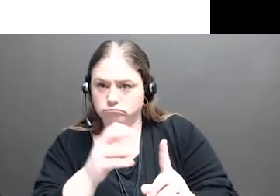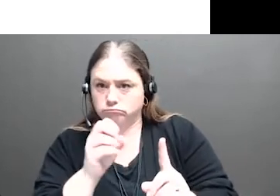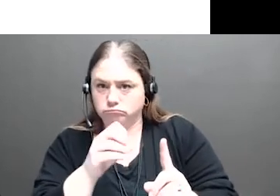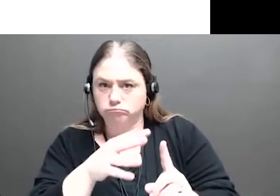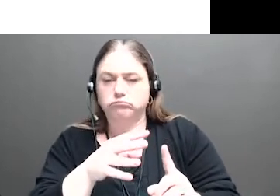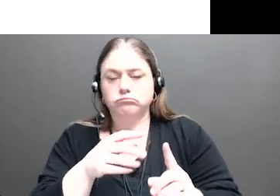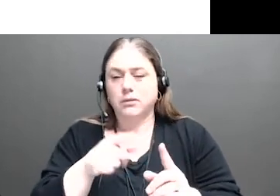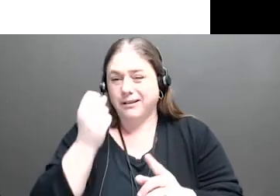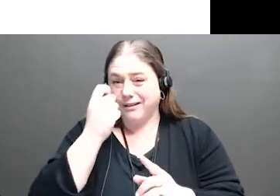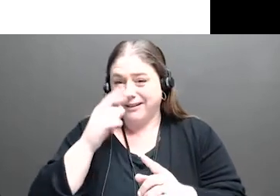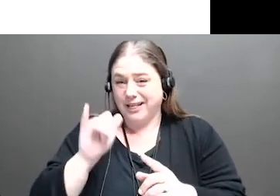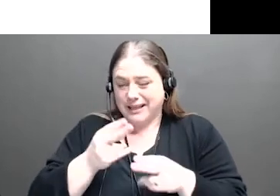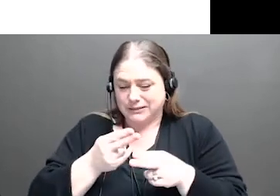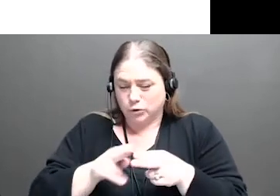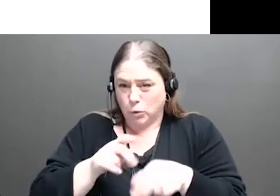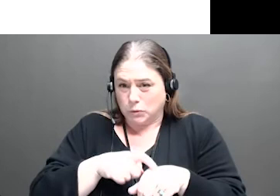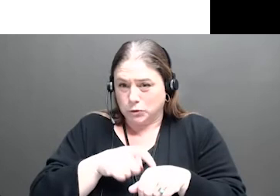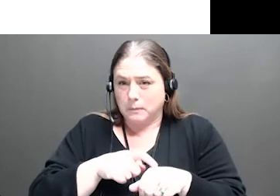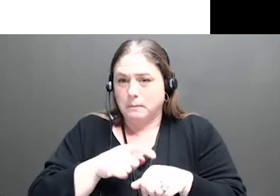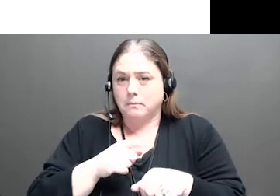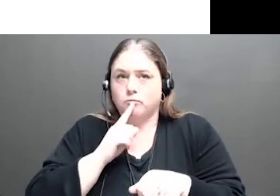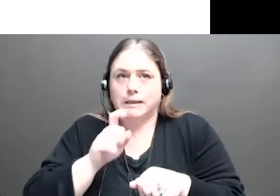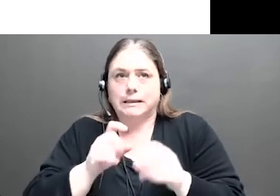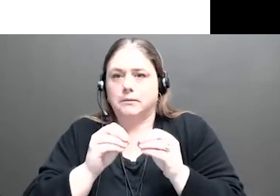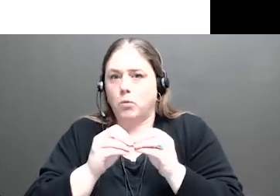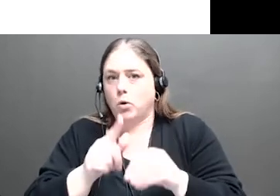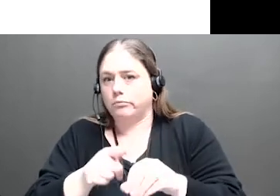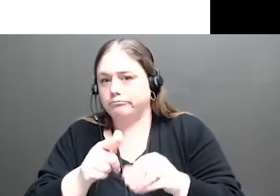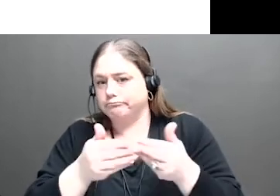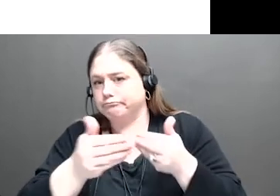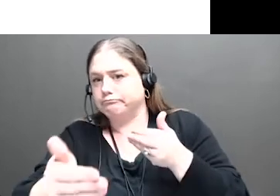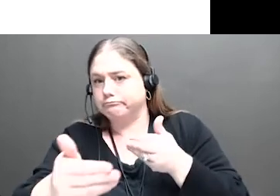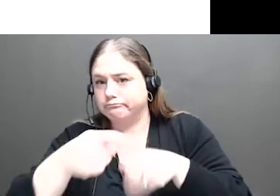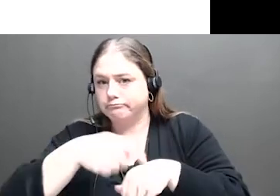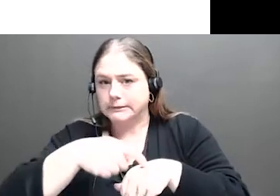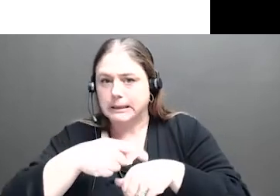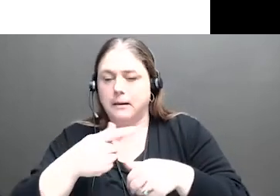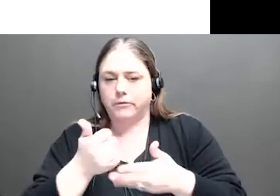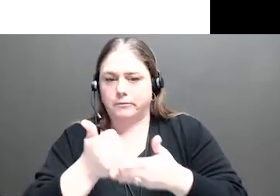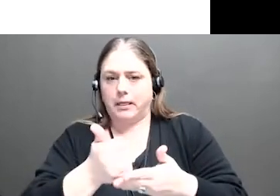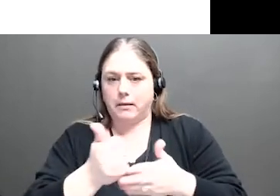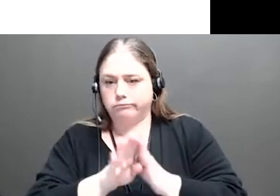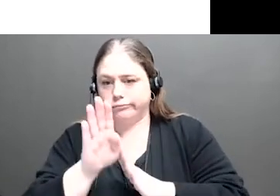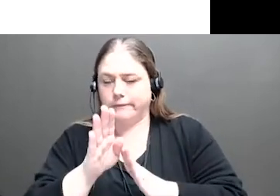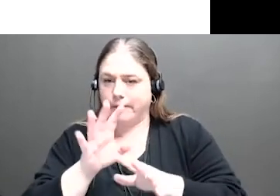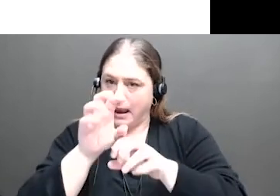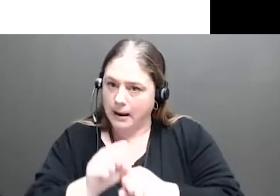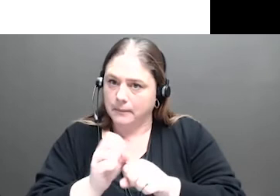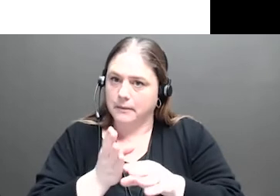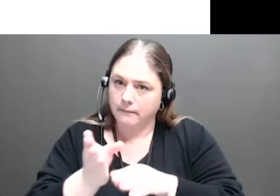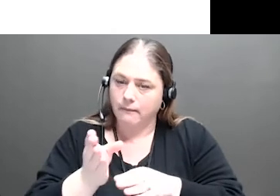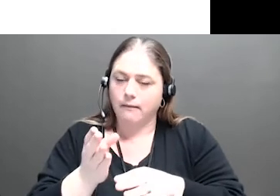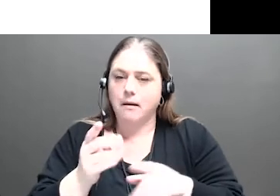ideally longer term is best for skills retention and really developing those good professional work habits. This is a really great opportunity for youth to